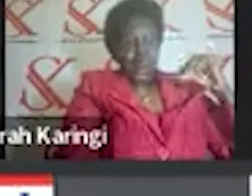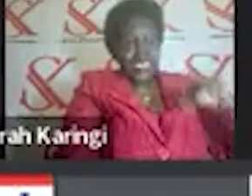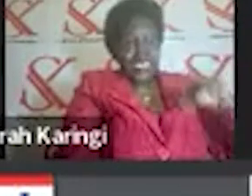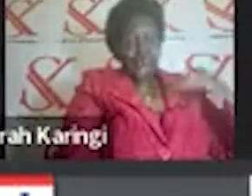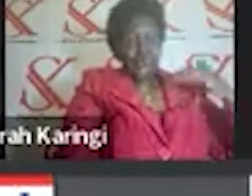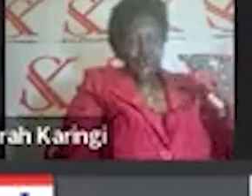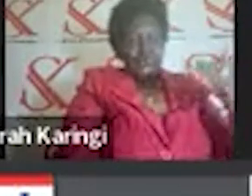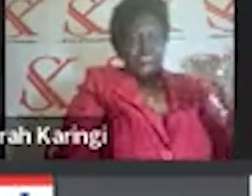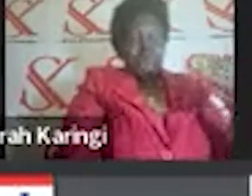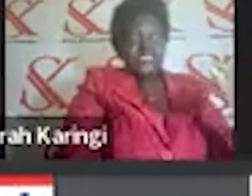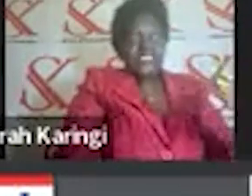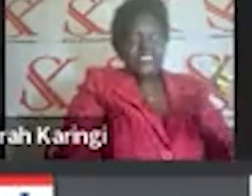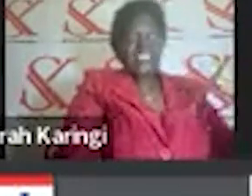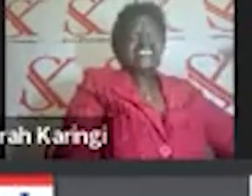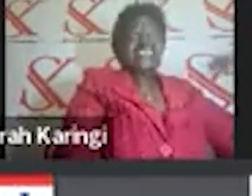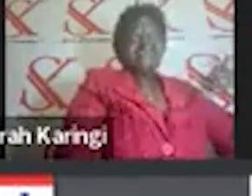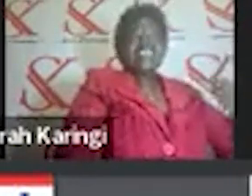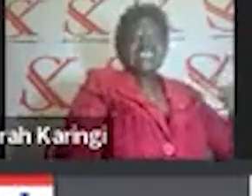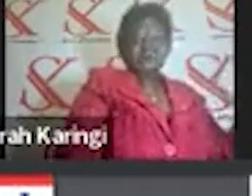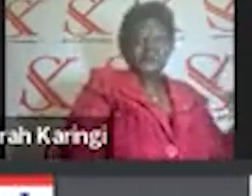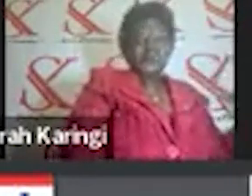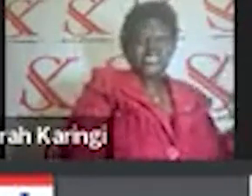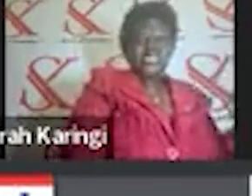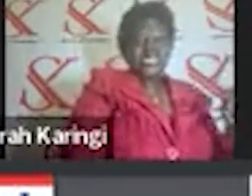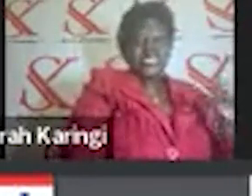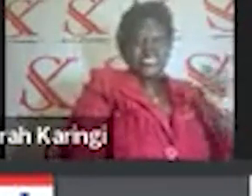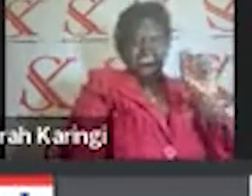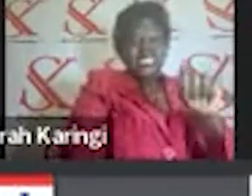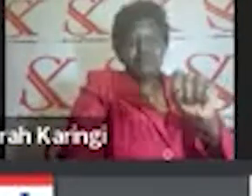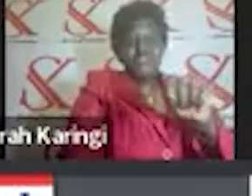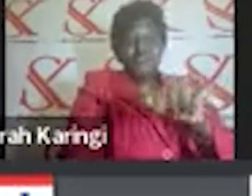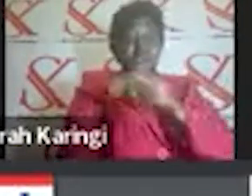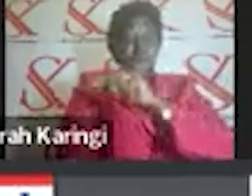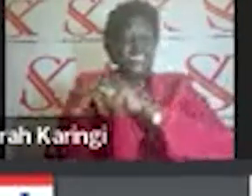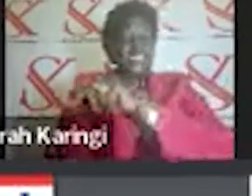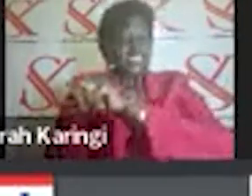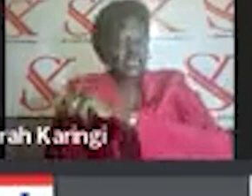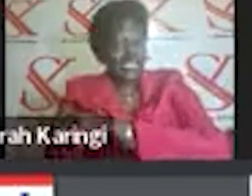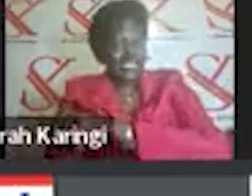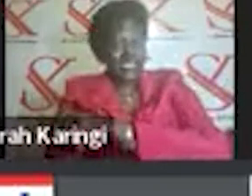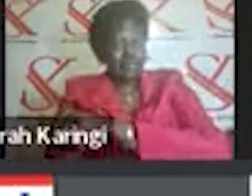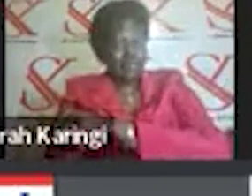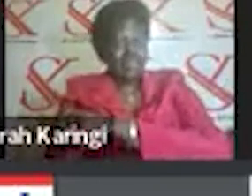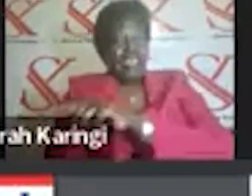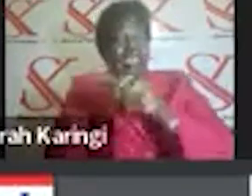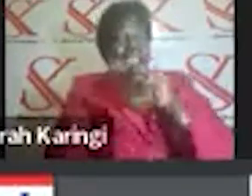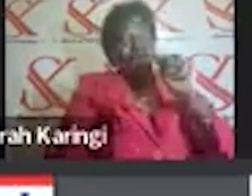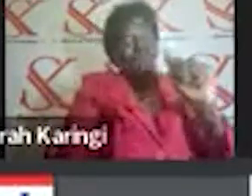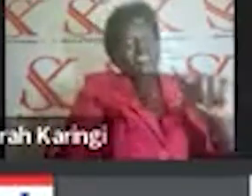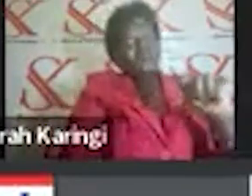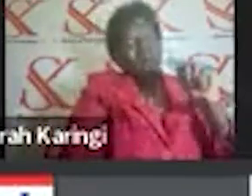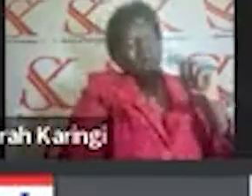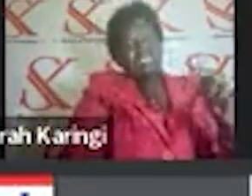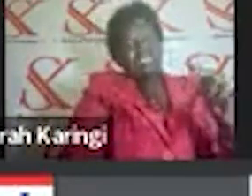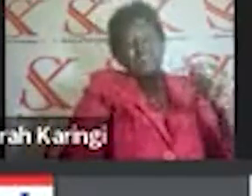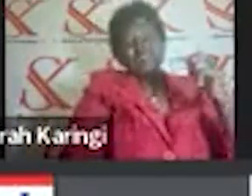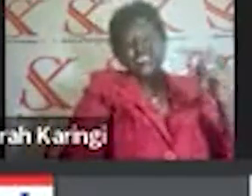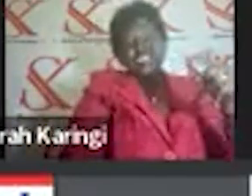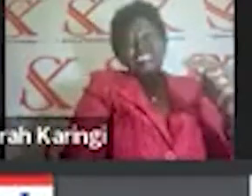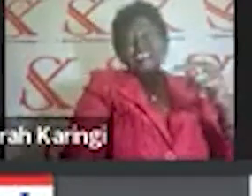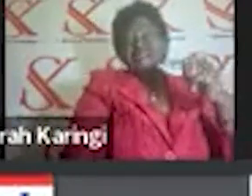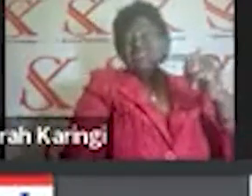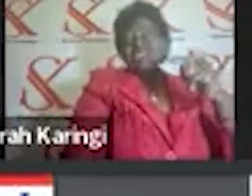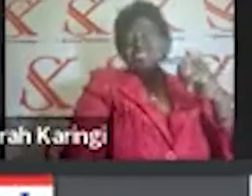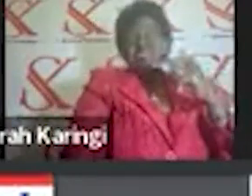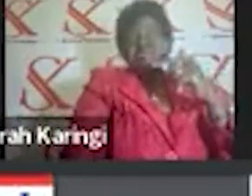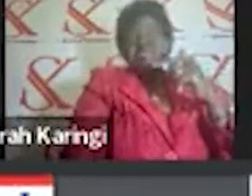are working so closely together, anytime there's an opportunity, this person will be connected to another. And most of the places when you